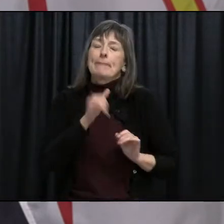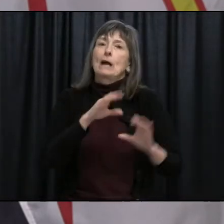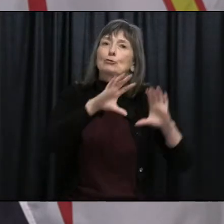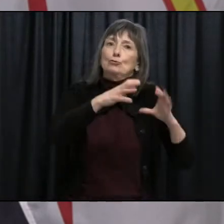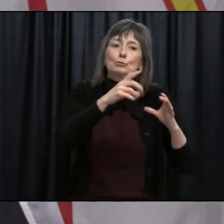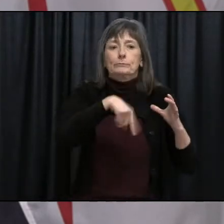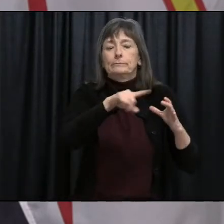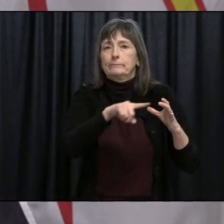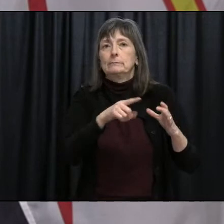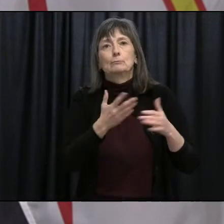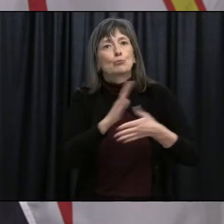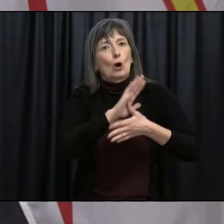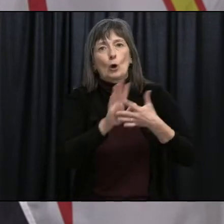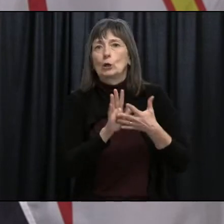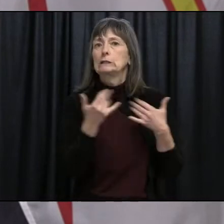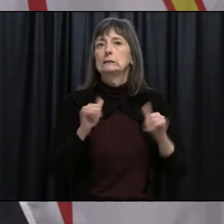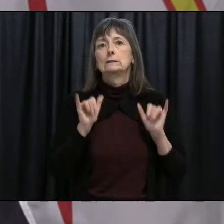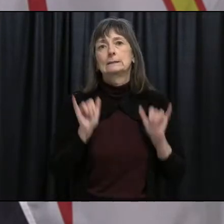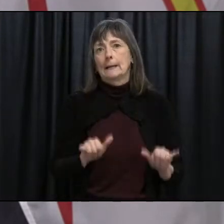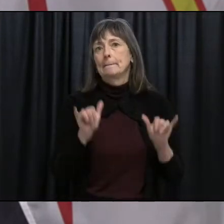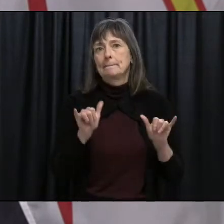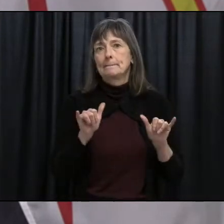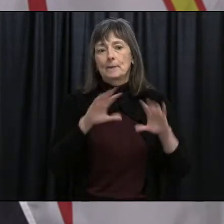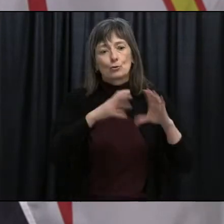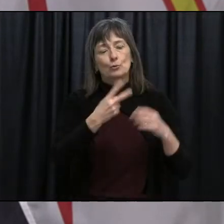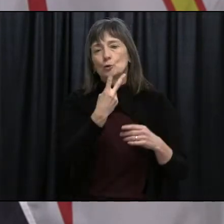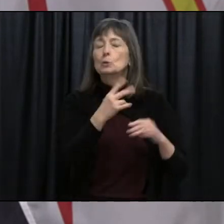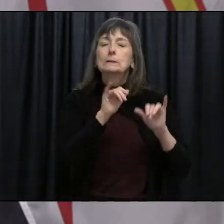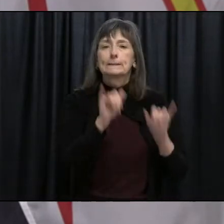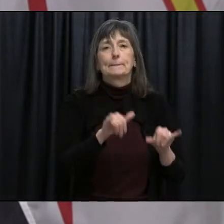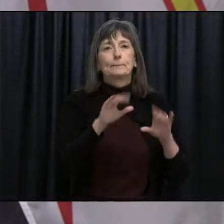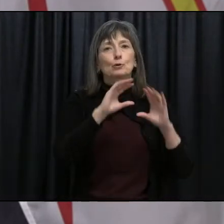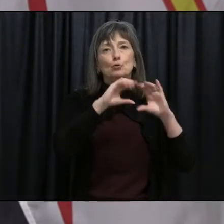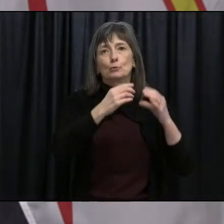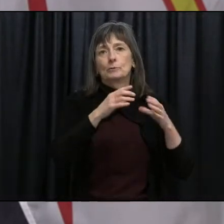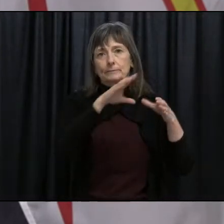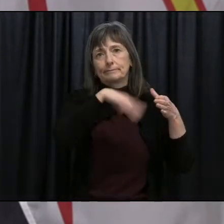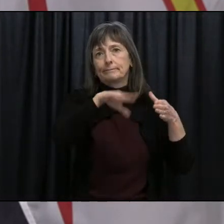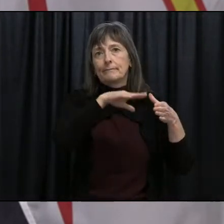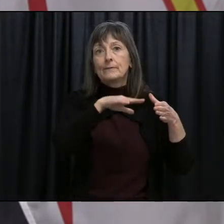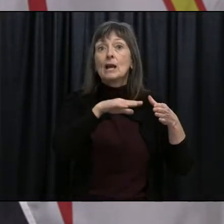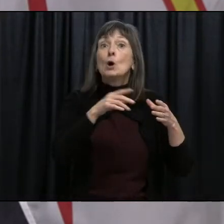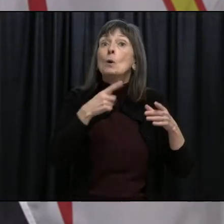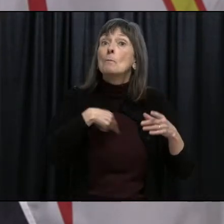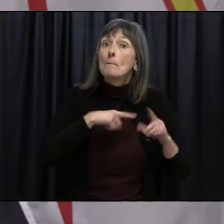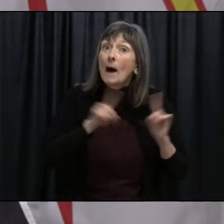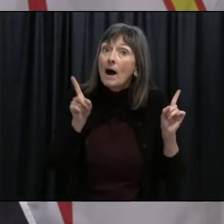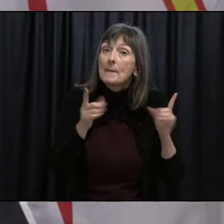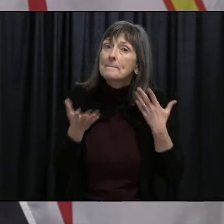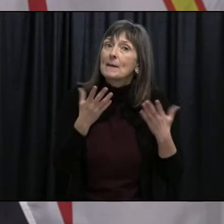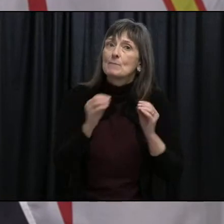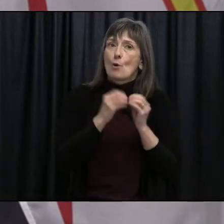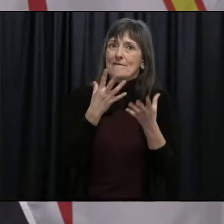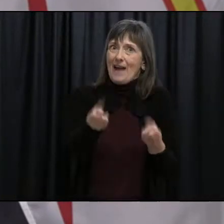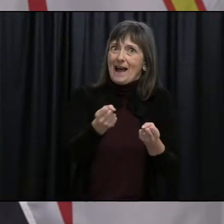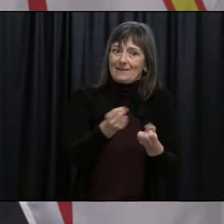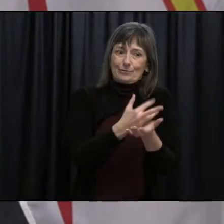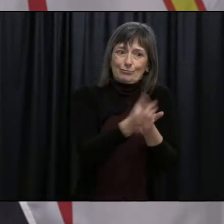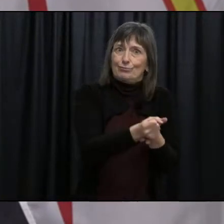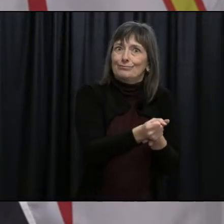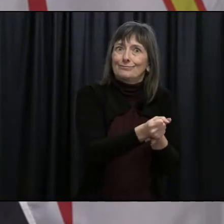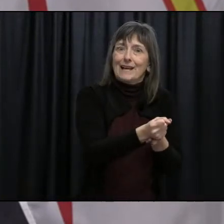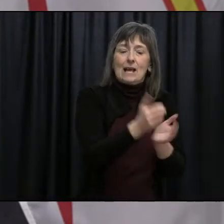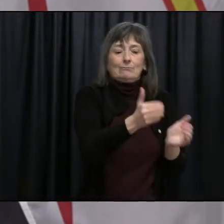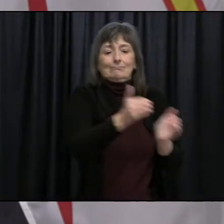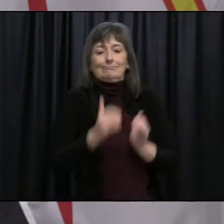that, I don't know that we'll be changing phase 2 priority groups. We hope that we'll be able to move through them faster, and so we'll be able to get to our